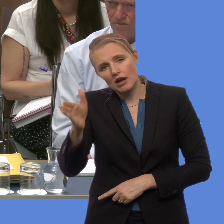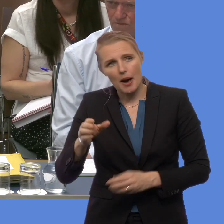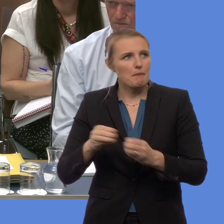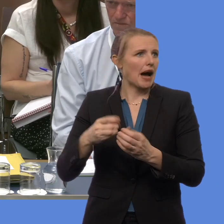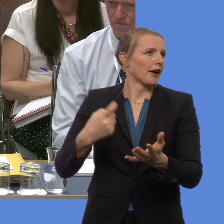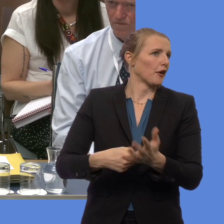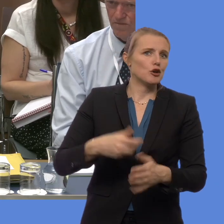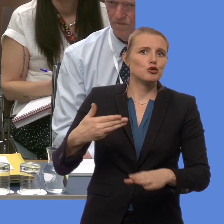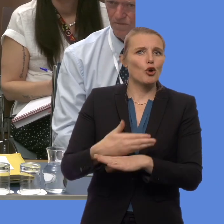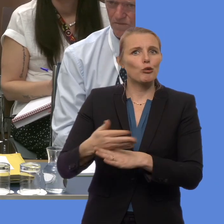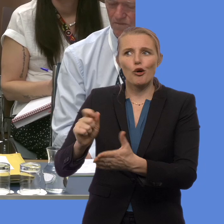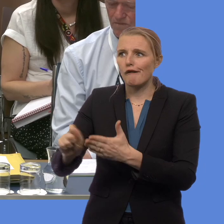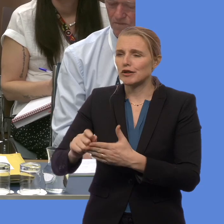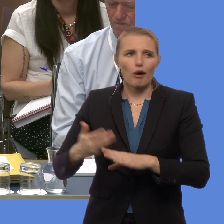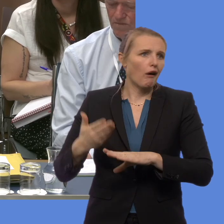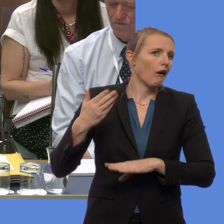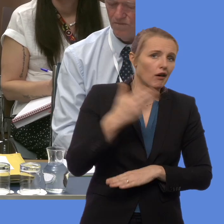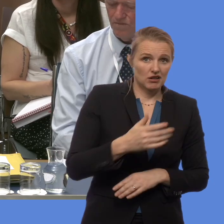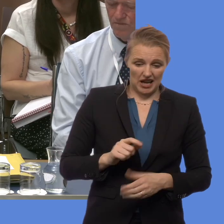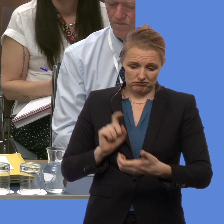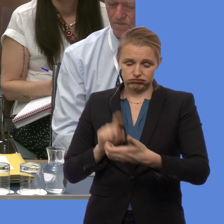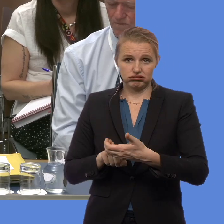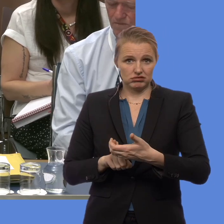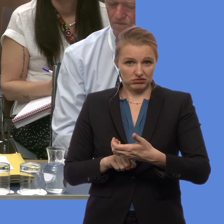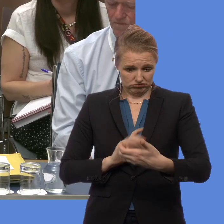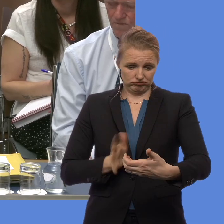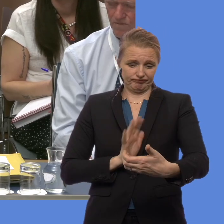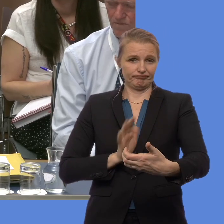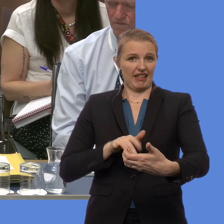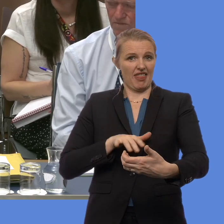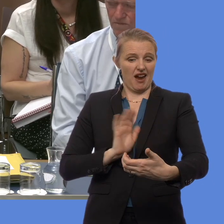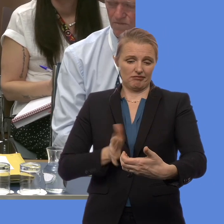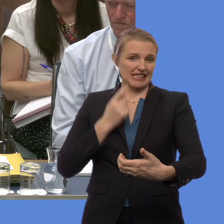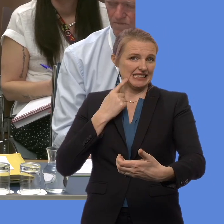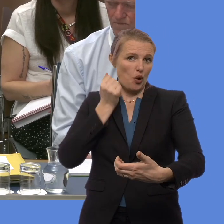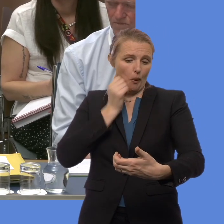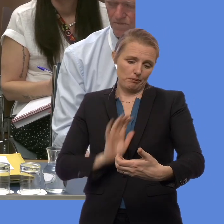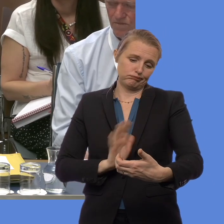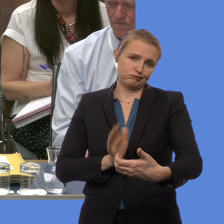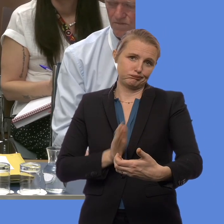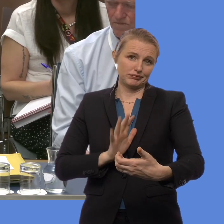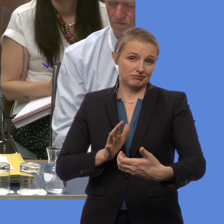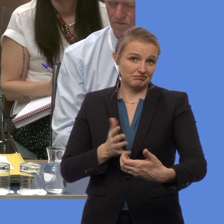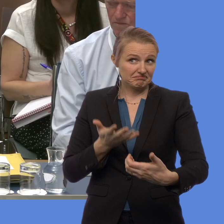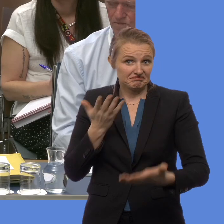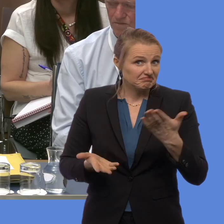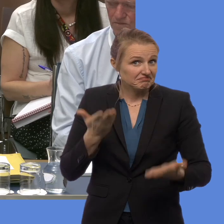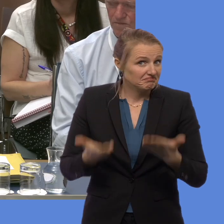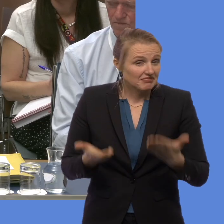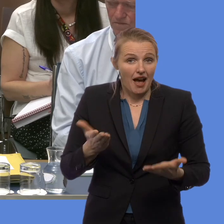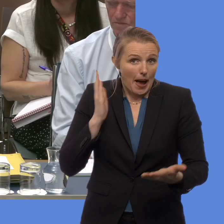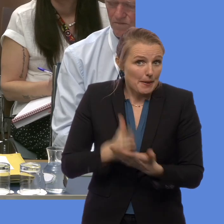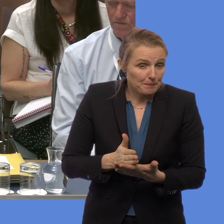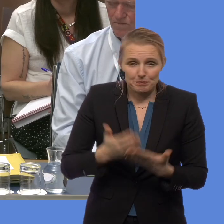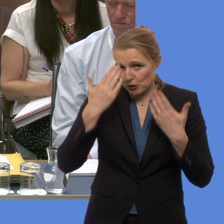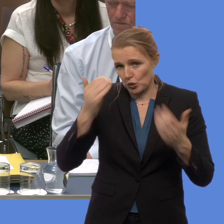able to do it with technology. I wouldn't like to say quite how AI and other things will play into that space. I'm too old to have